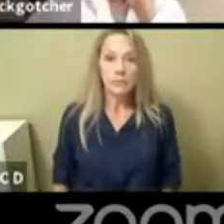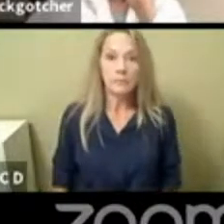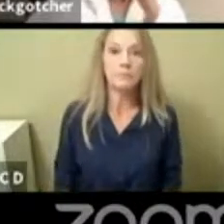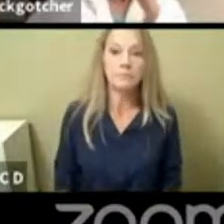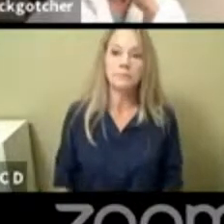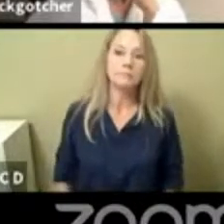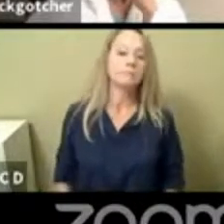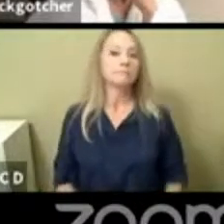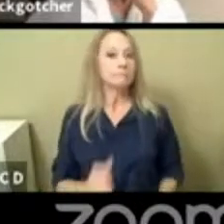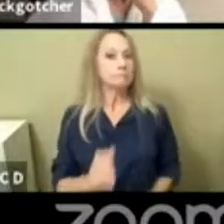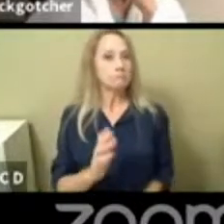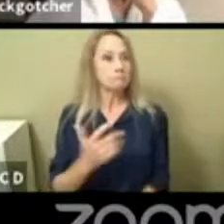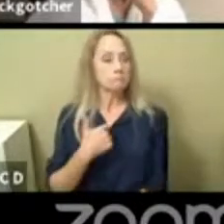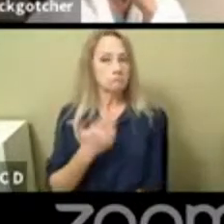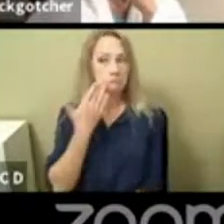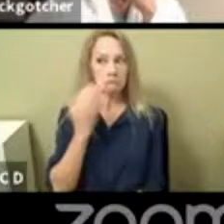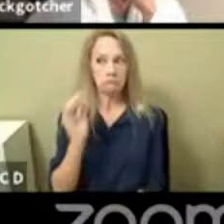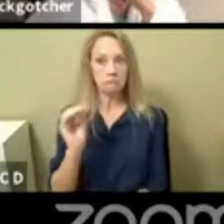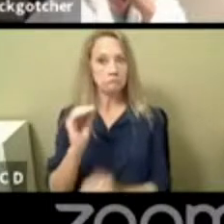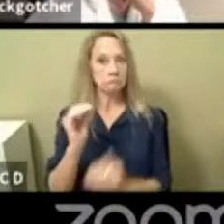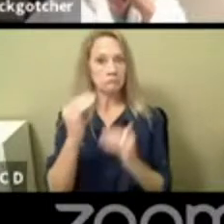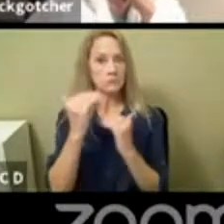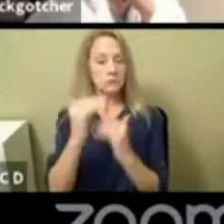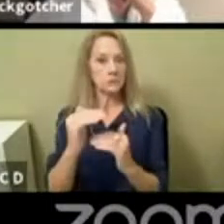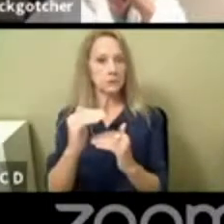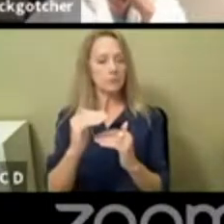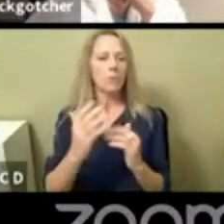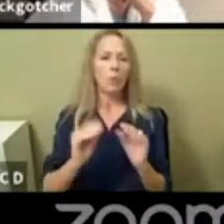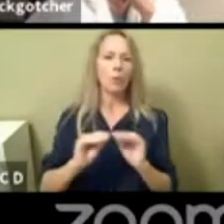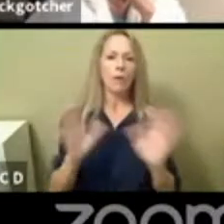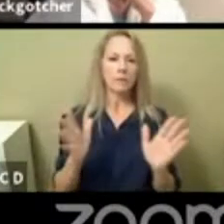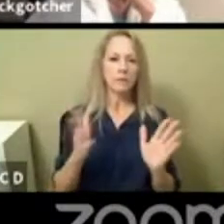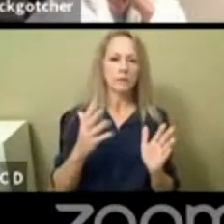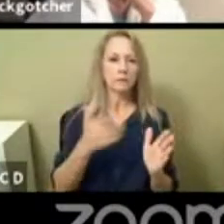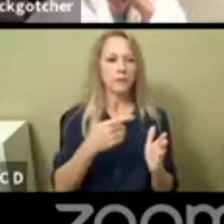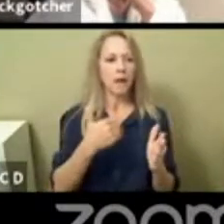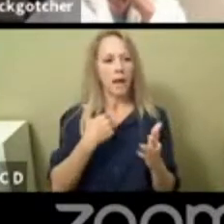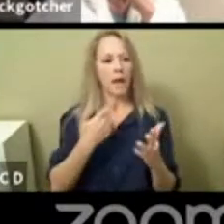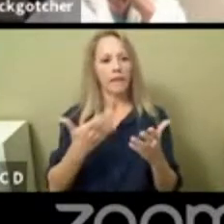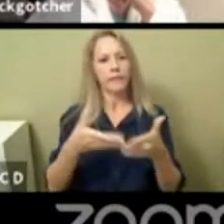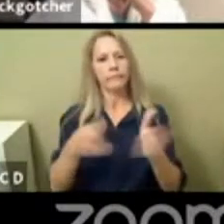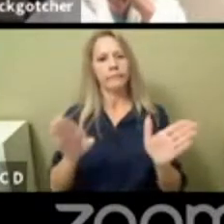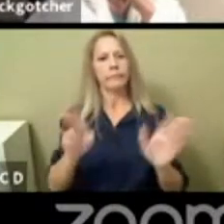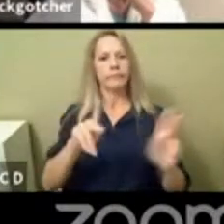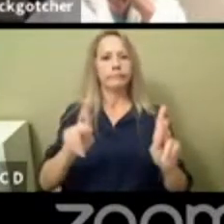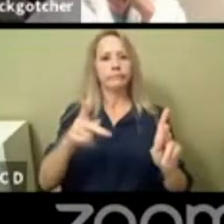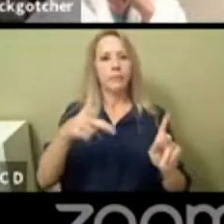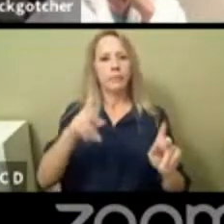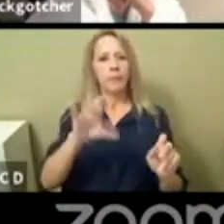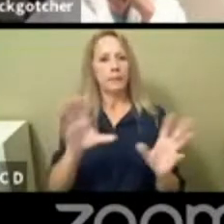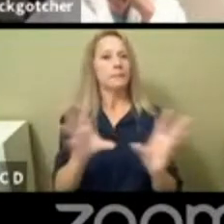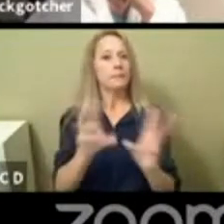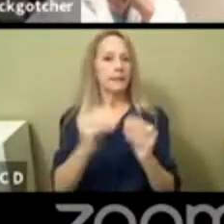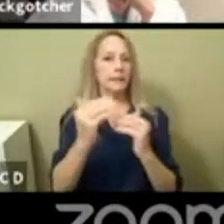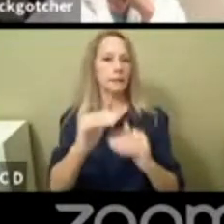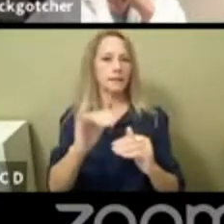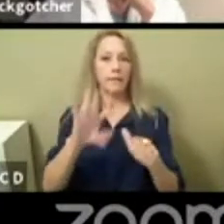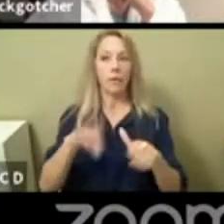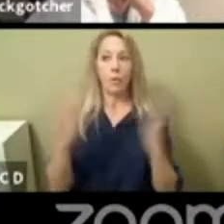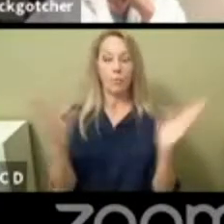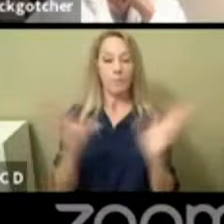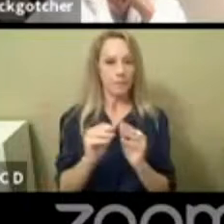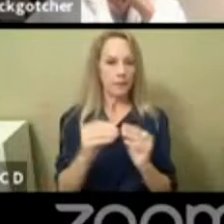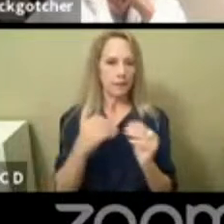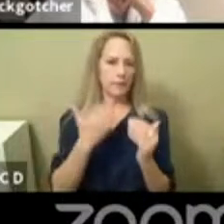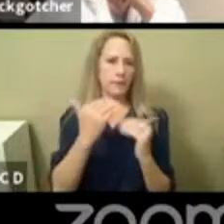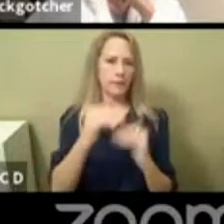I'm not aware of any limitation. There obviously there are public meeting limitations or open meeting limitations if